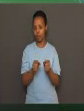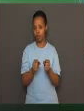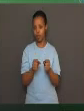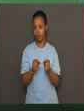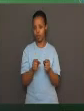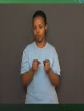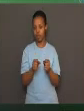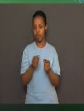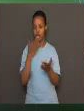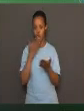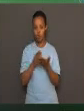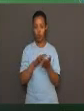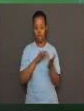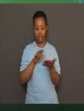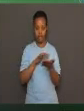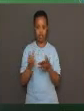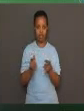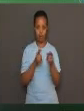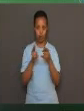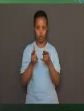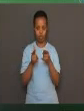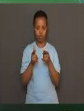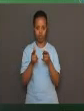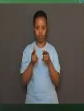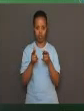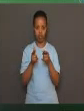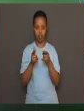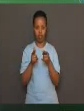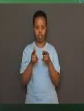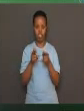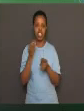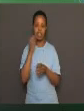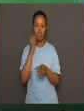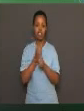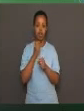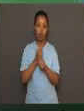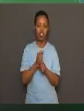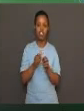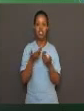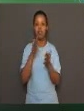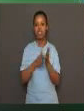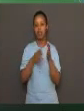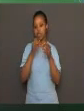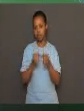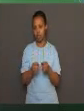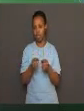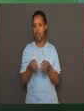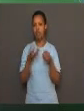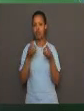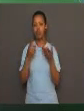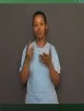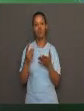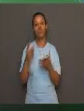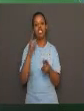that you have learned good study techniques or how to promptly do household chores. There